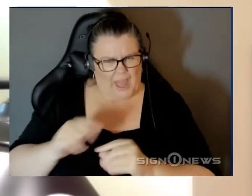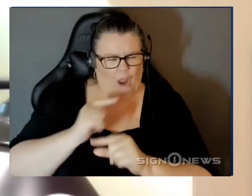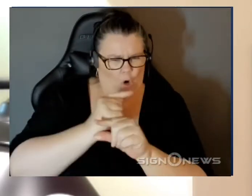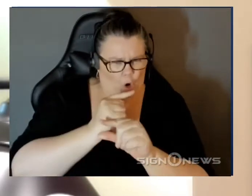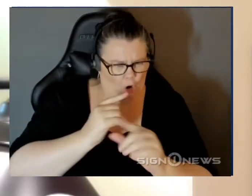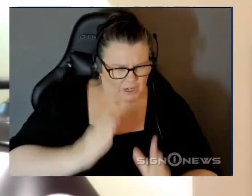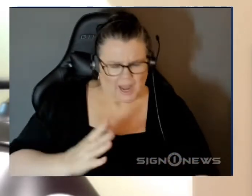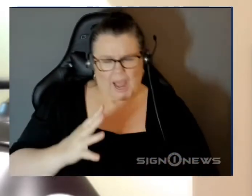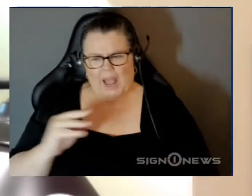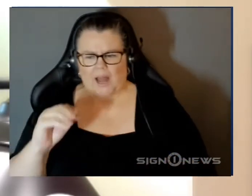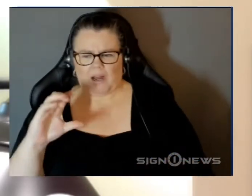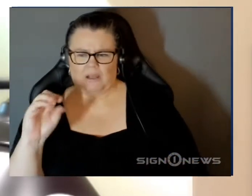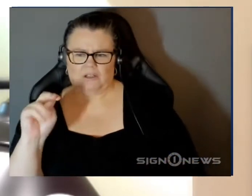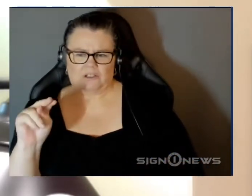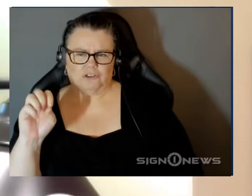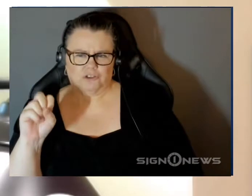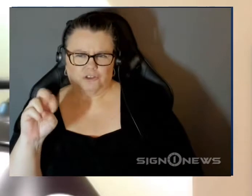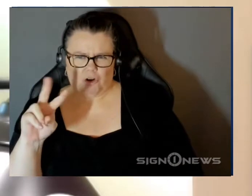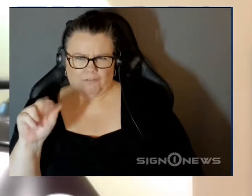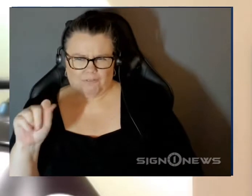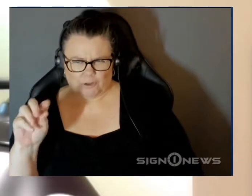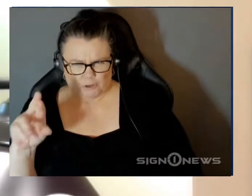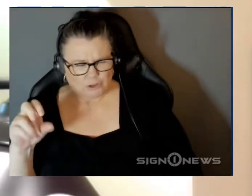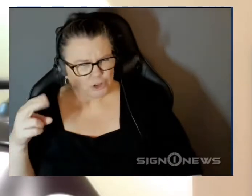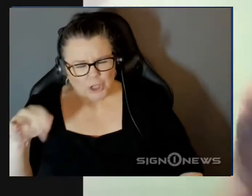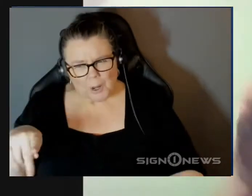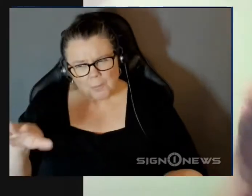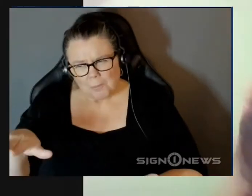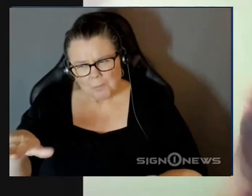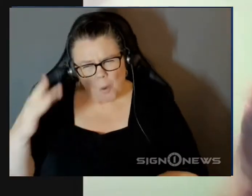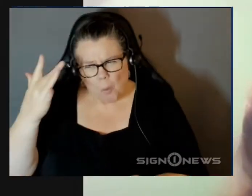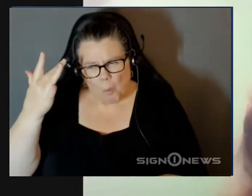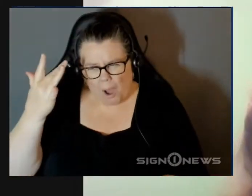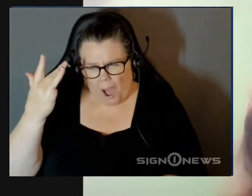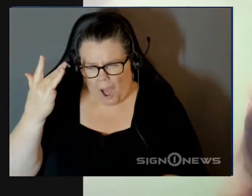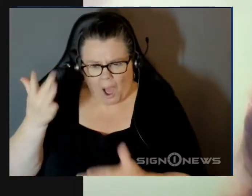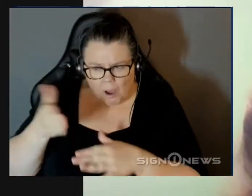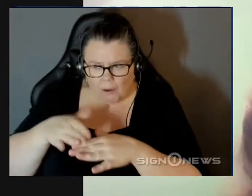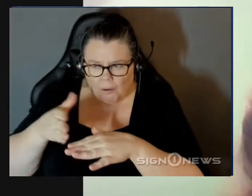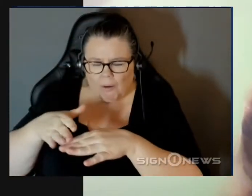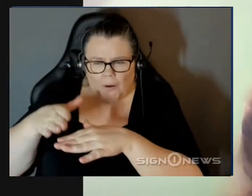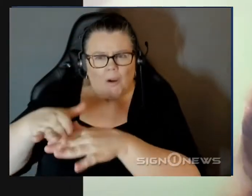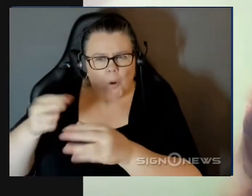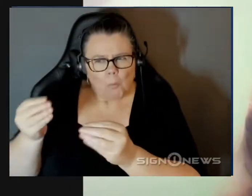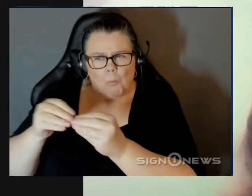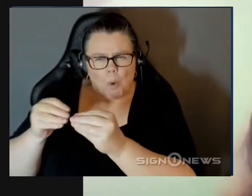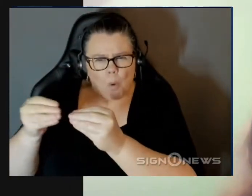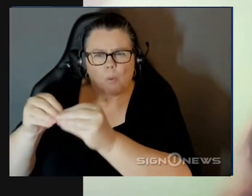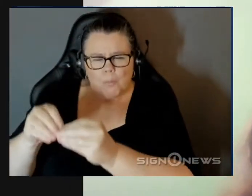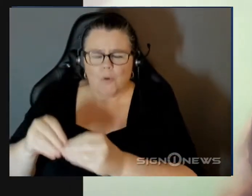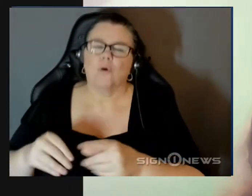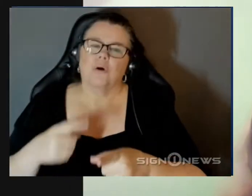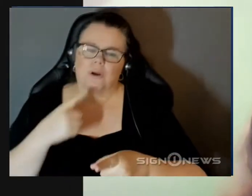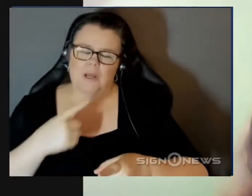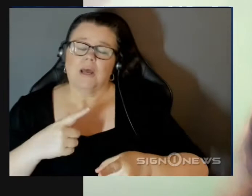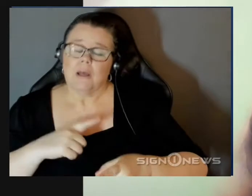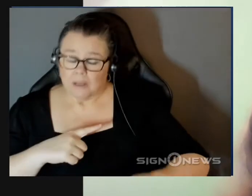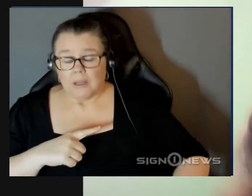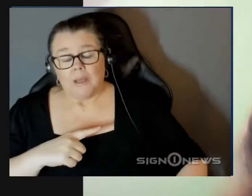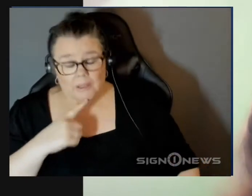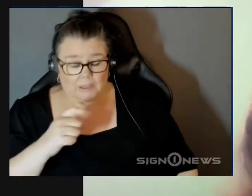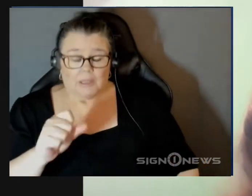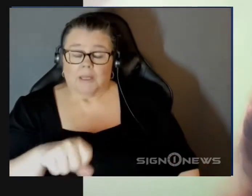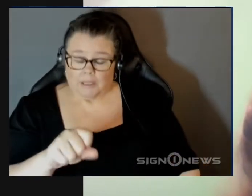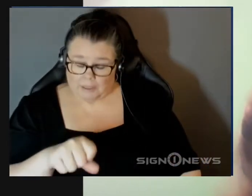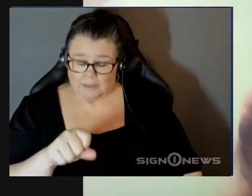that? Morgan, do you want to spend a couple minutes on that? Sure. So, Dana can share some of the statistics, but it's right that there has